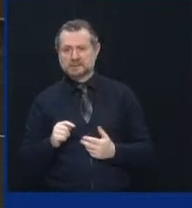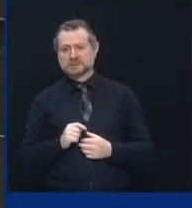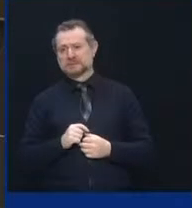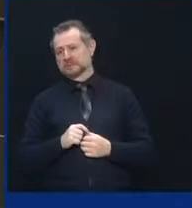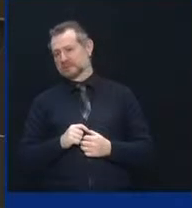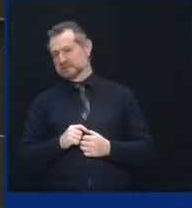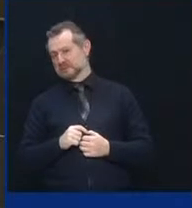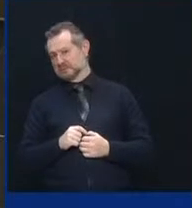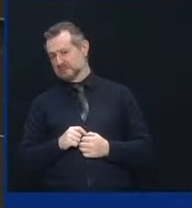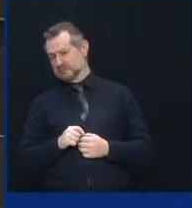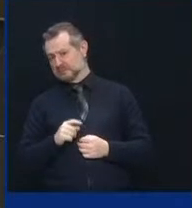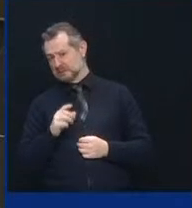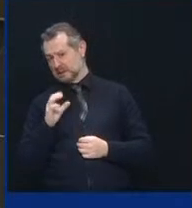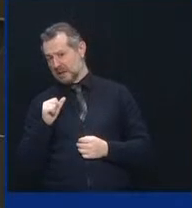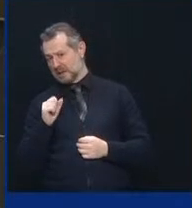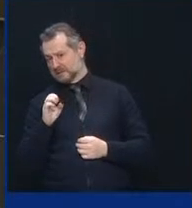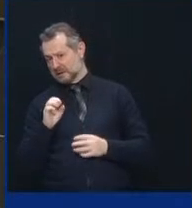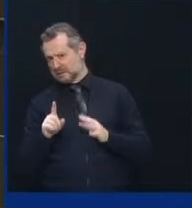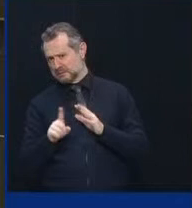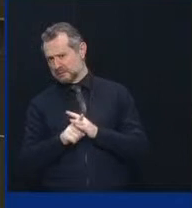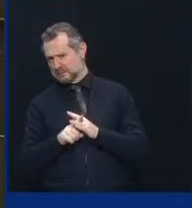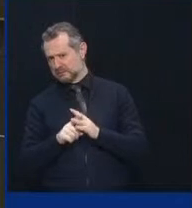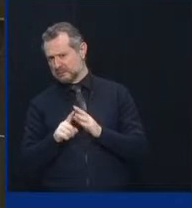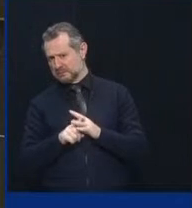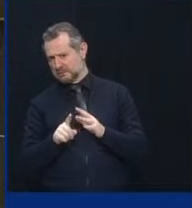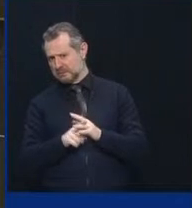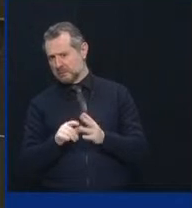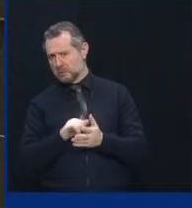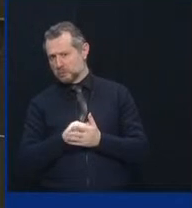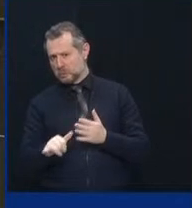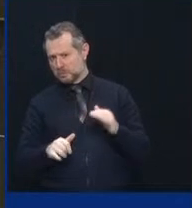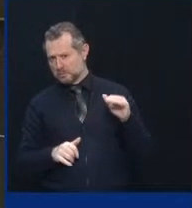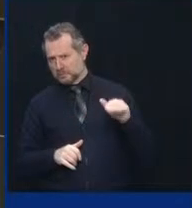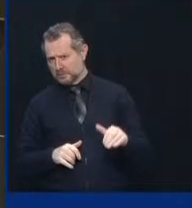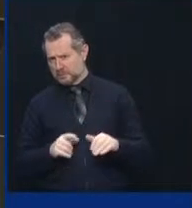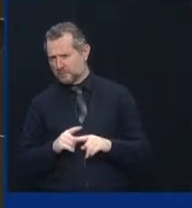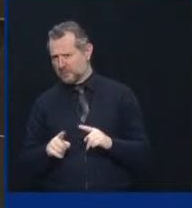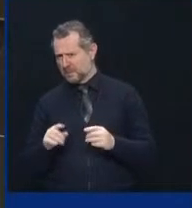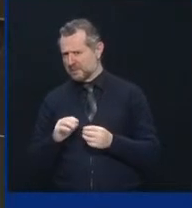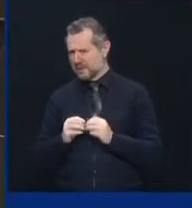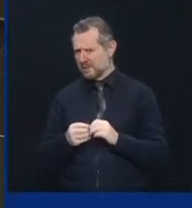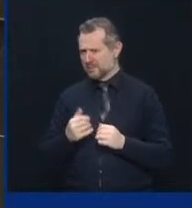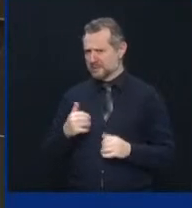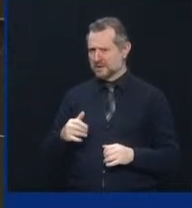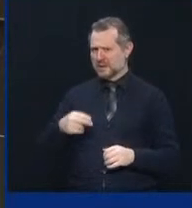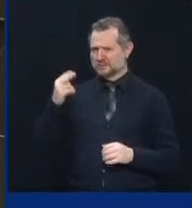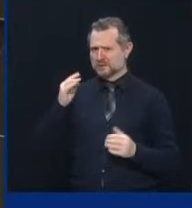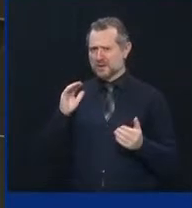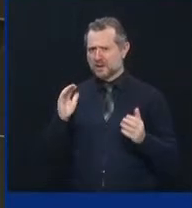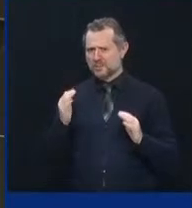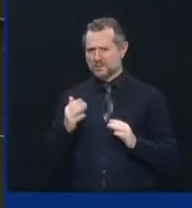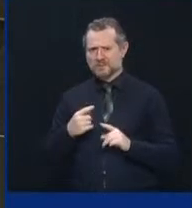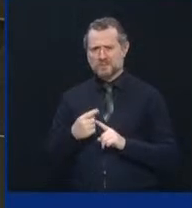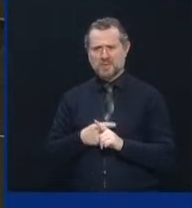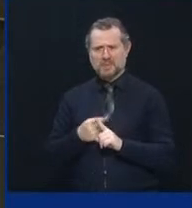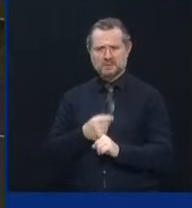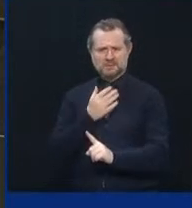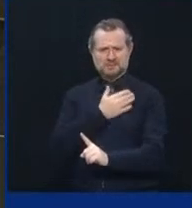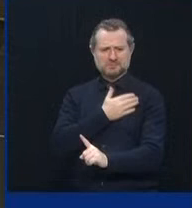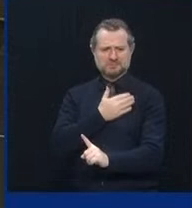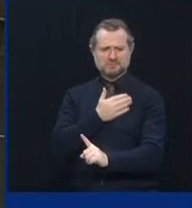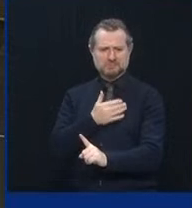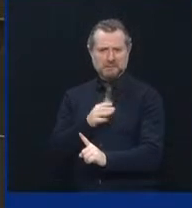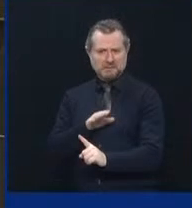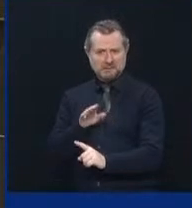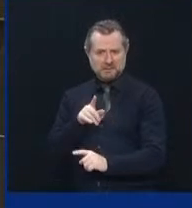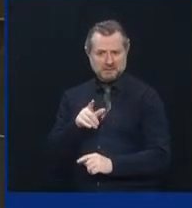cases are trending down in New York, the numbers are still very high compared to a few months ago? How are you reconciling opening the